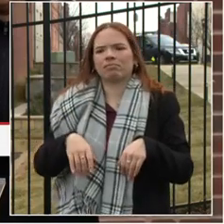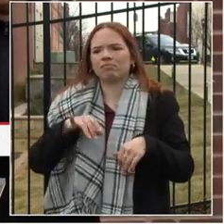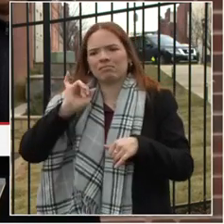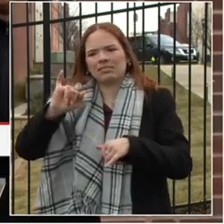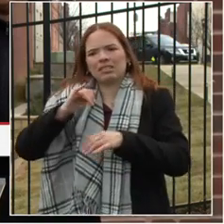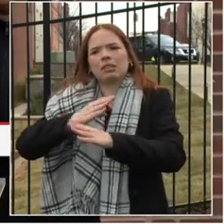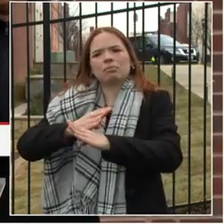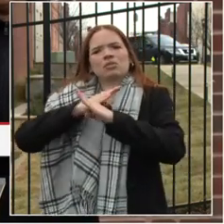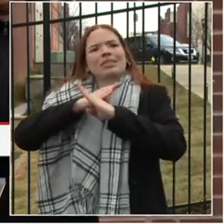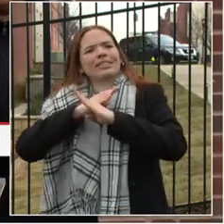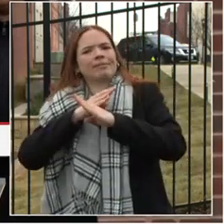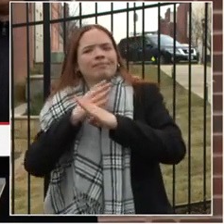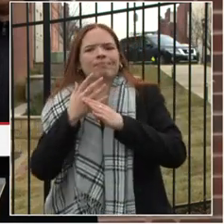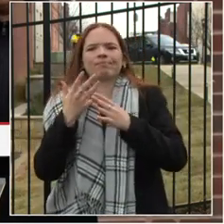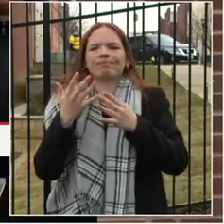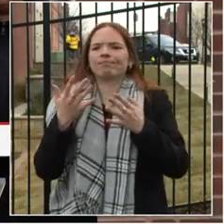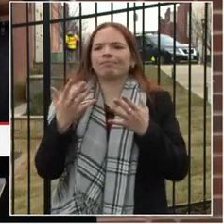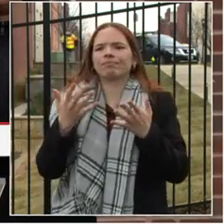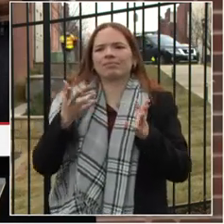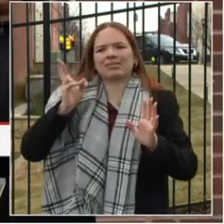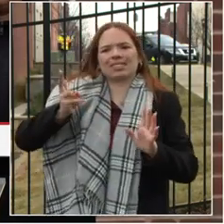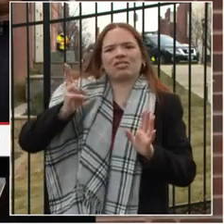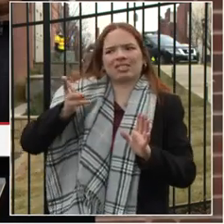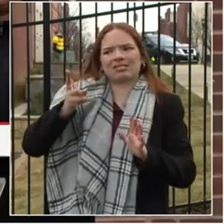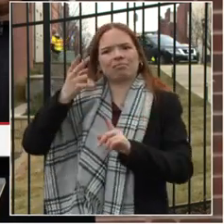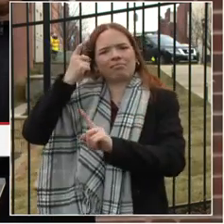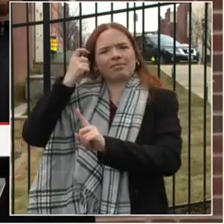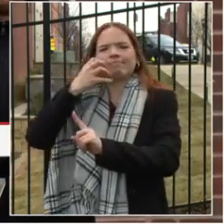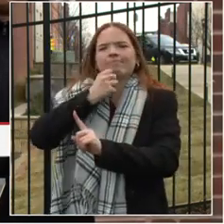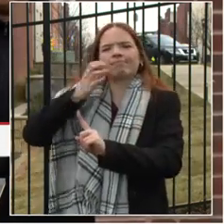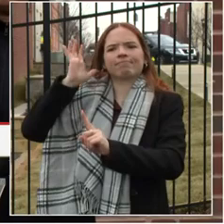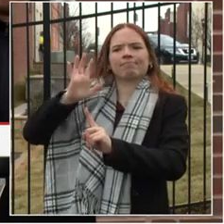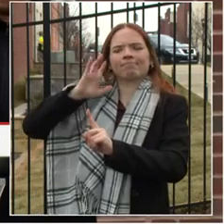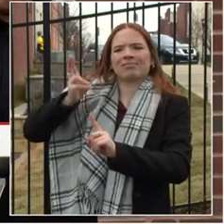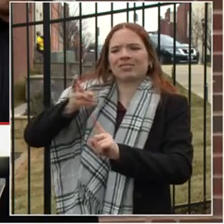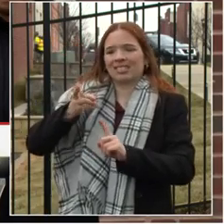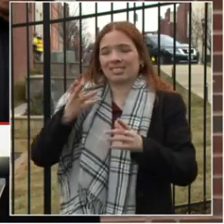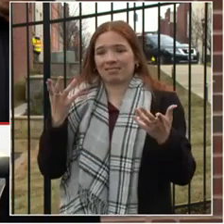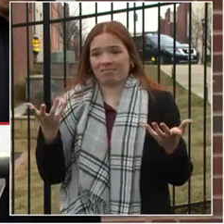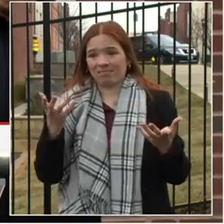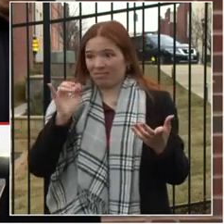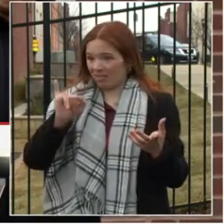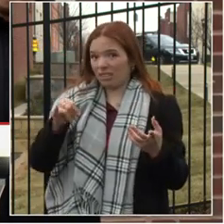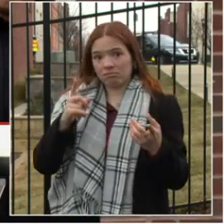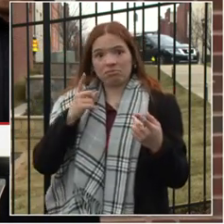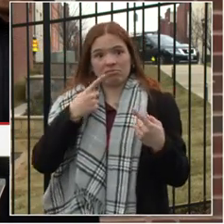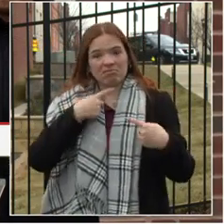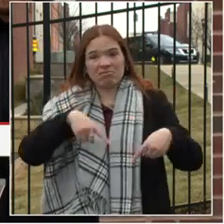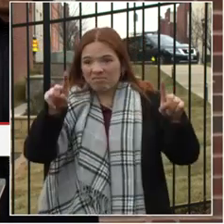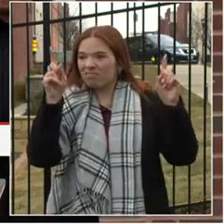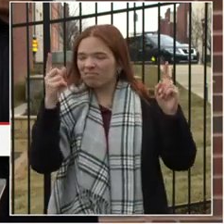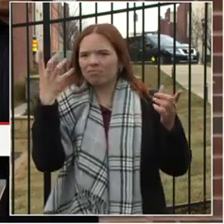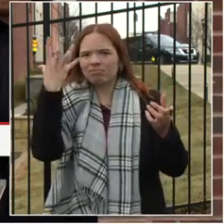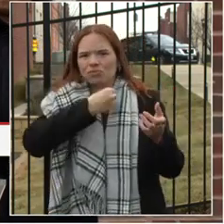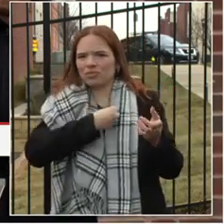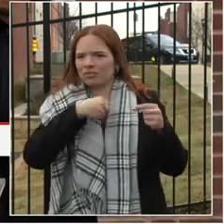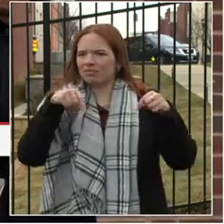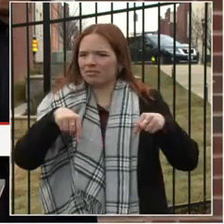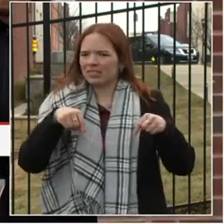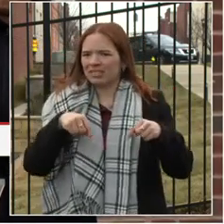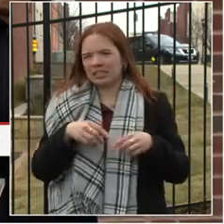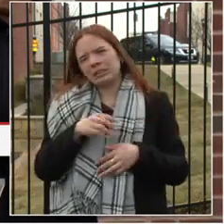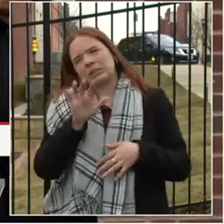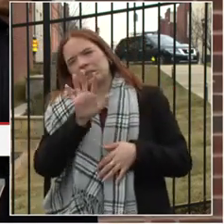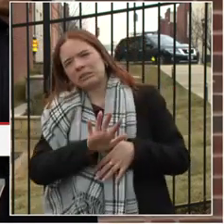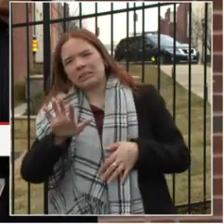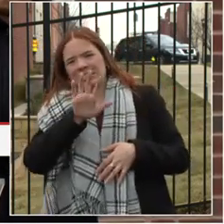the old historic Paulus building. All that was accomplished in just over 6 years and $47